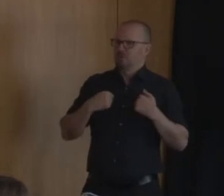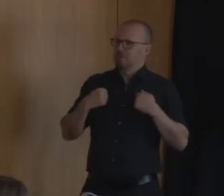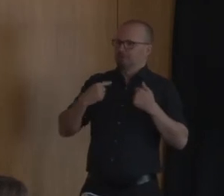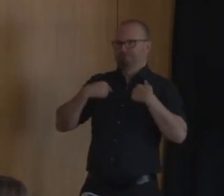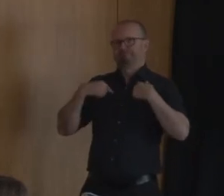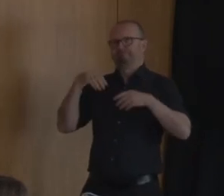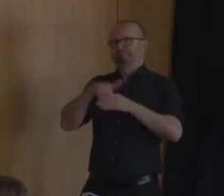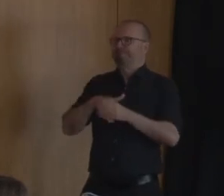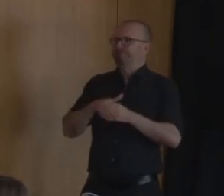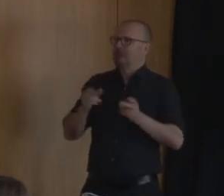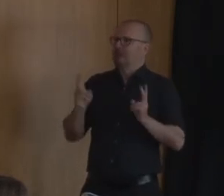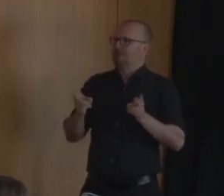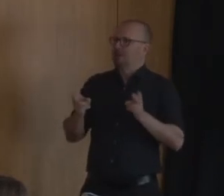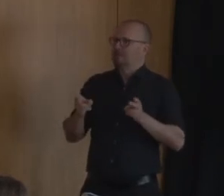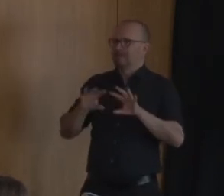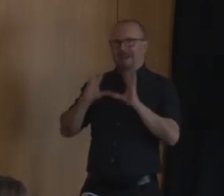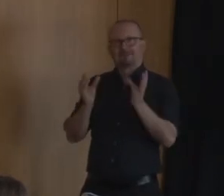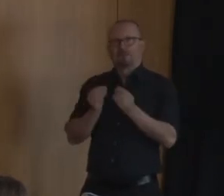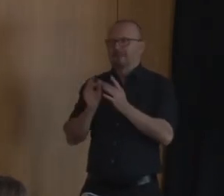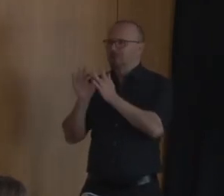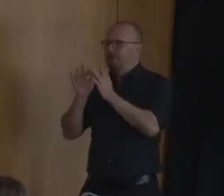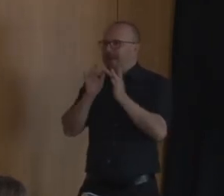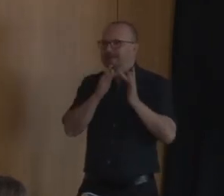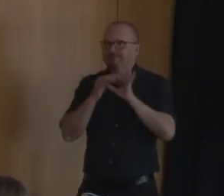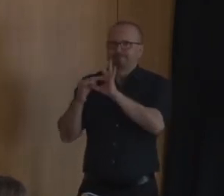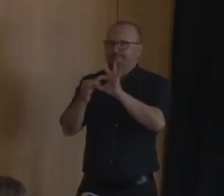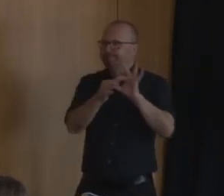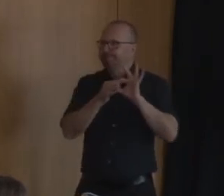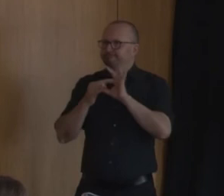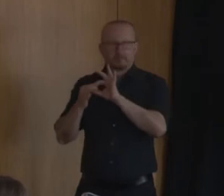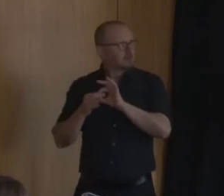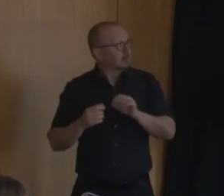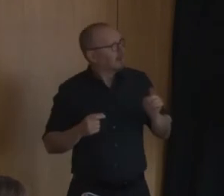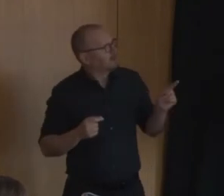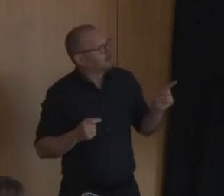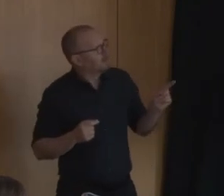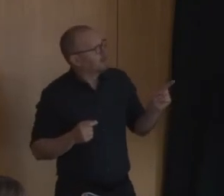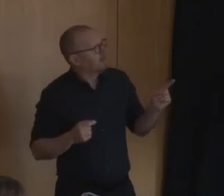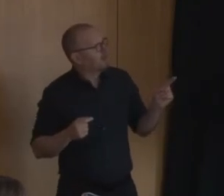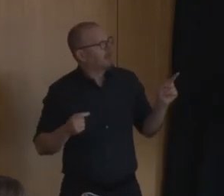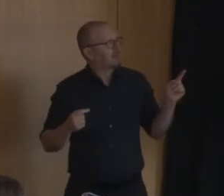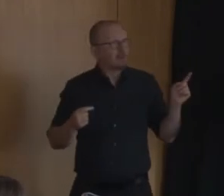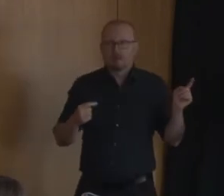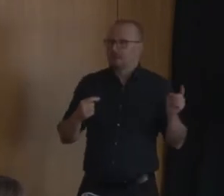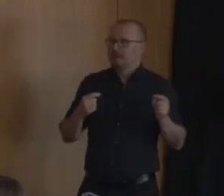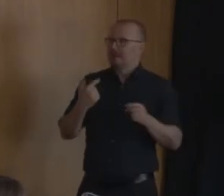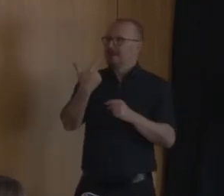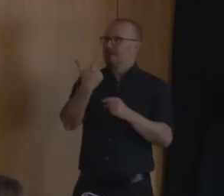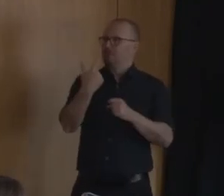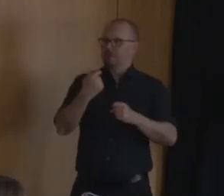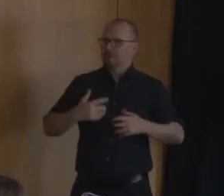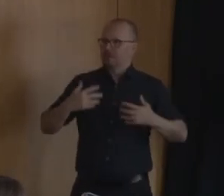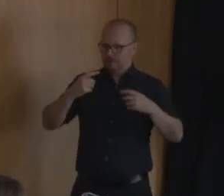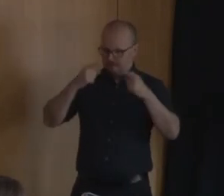connected. And here a gesture-based camera picks up your body and sort of shows your silhouette embedded with natural imagery. It's